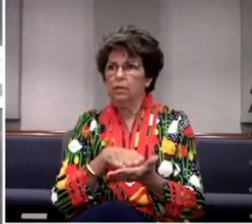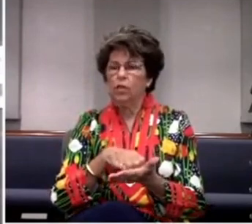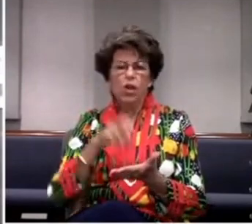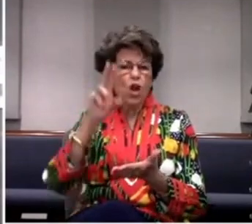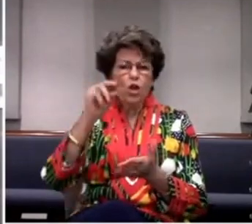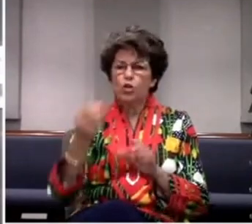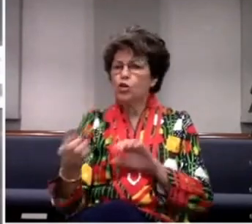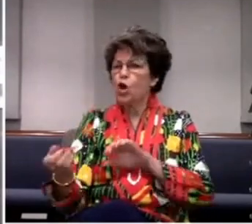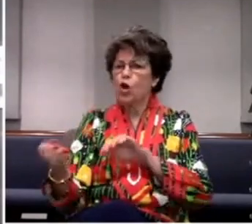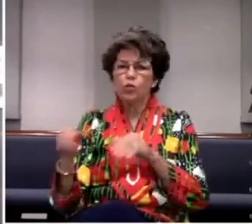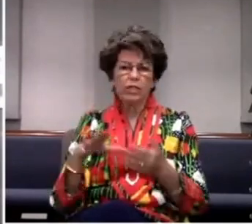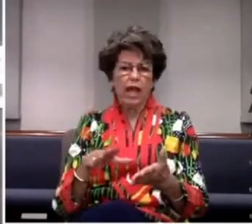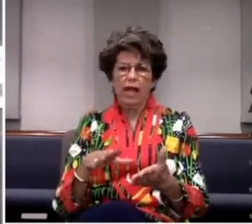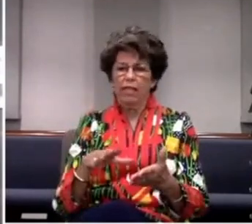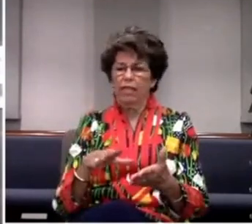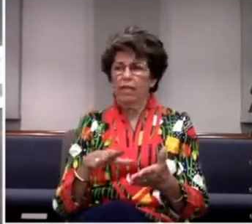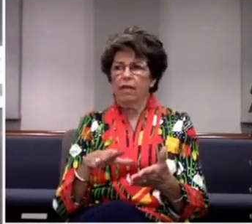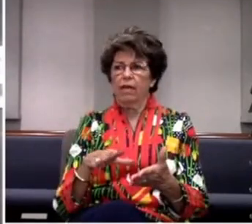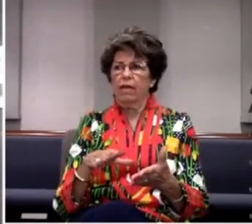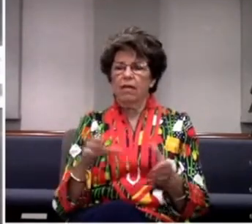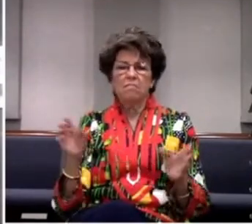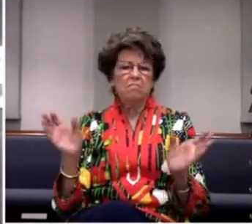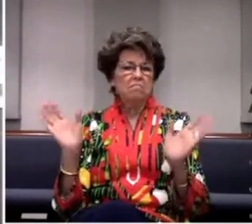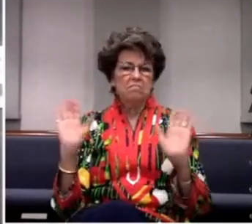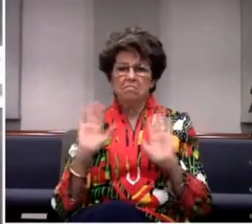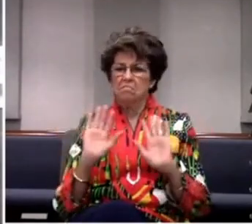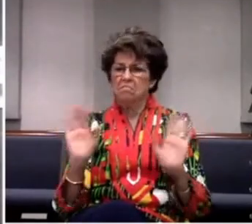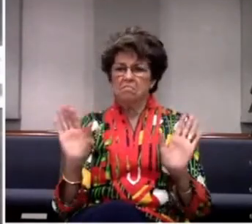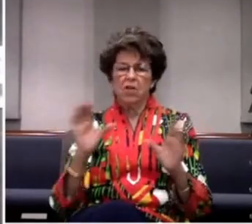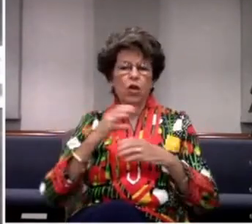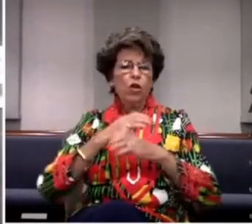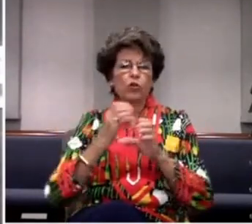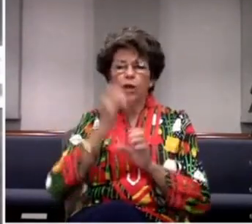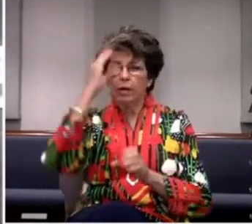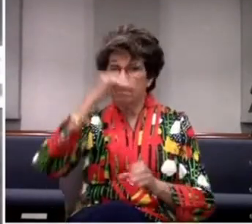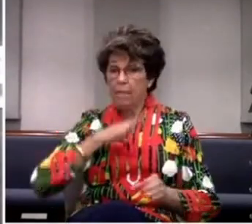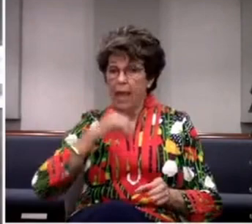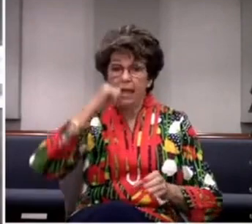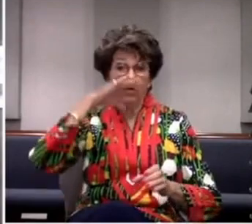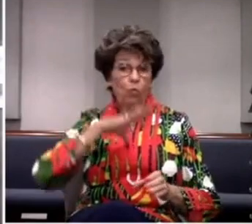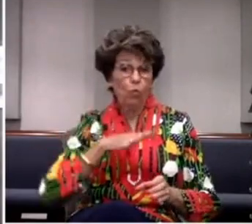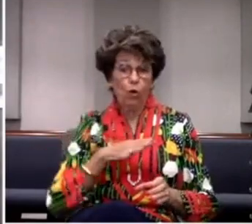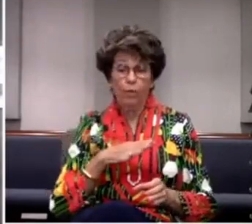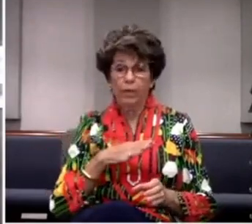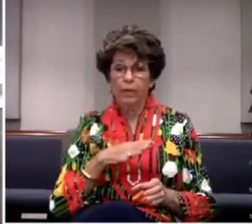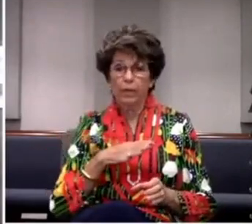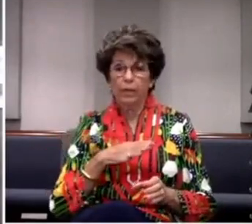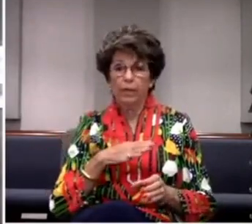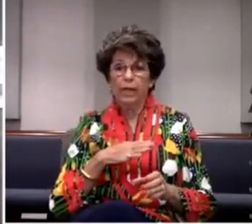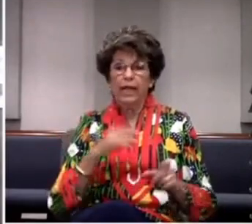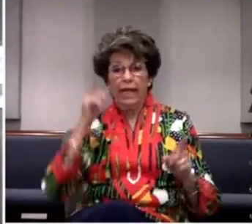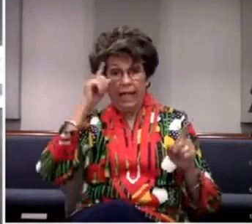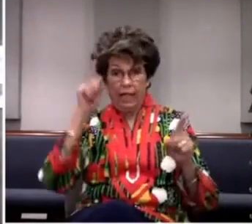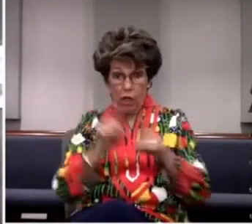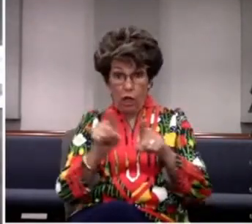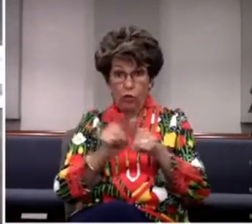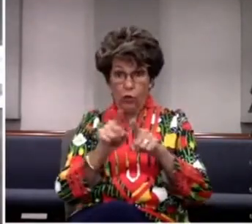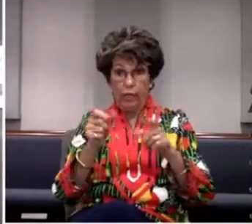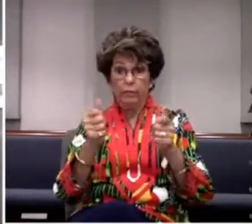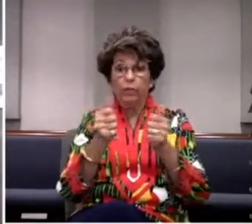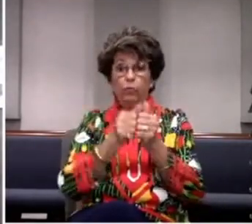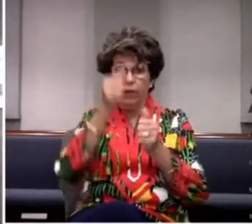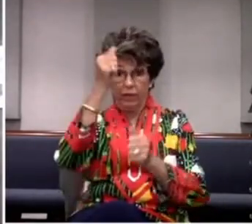no misjustice in it, nothing. Created man and woman in agreement with God, in communion with